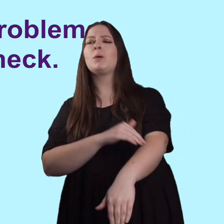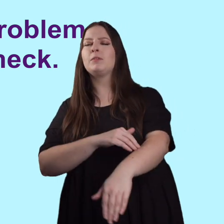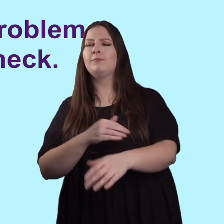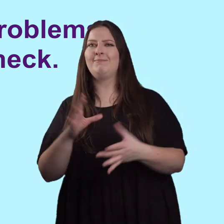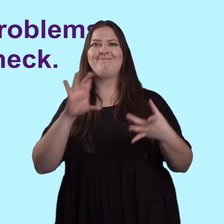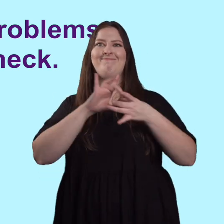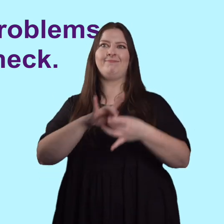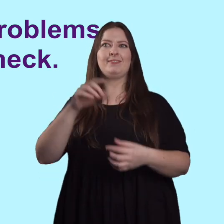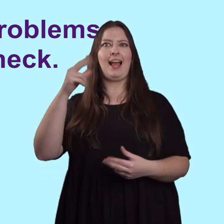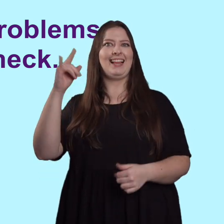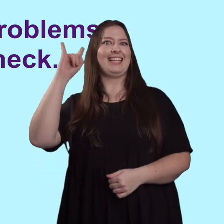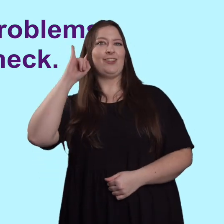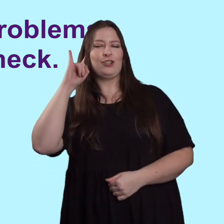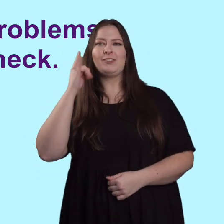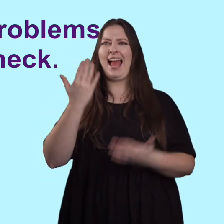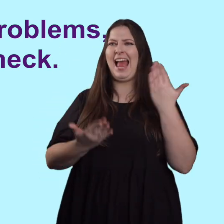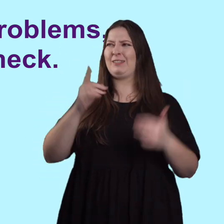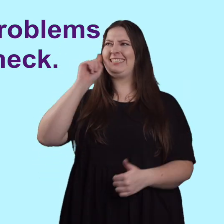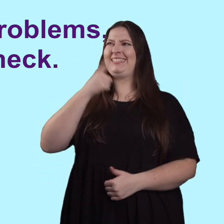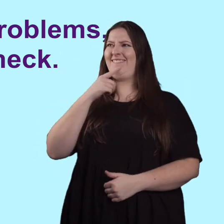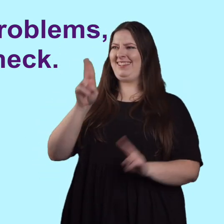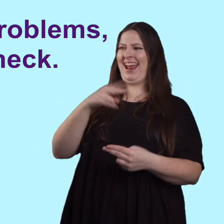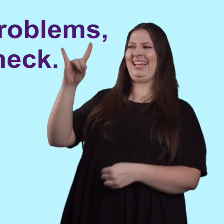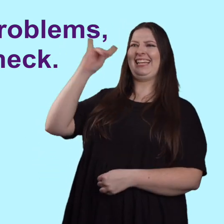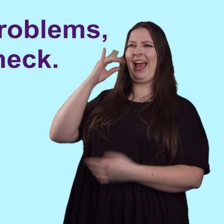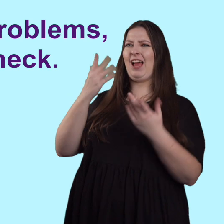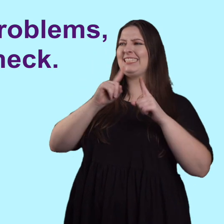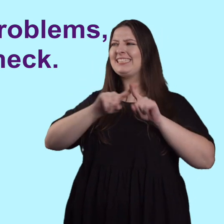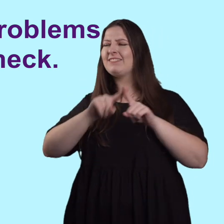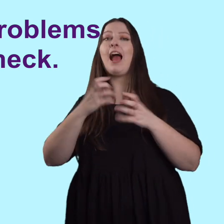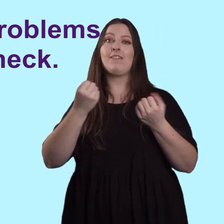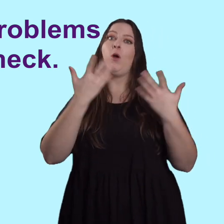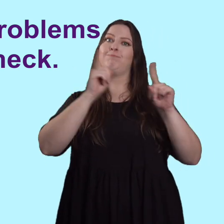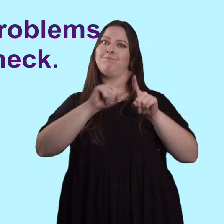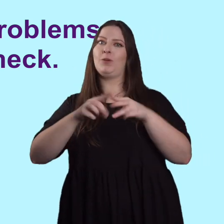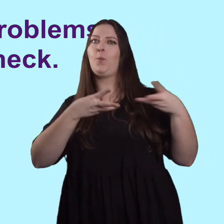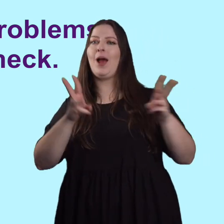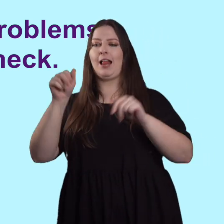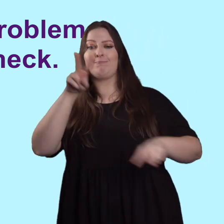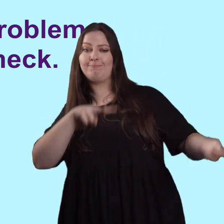problem. Deaf people cannot hear these problems, but there are other ways to check.